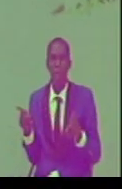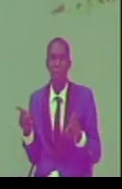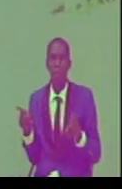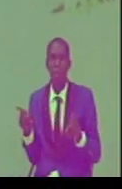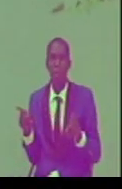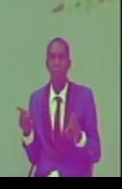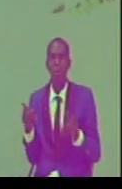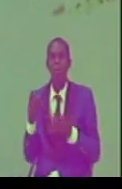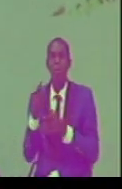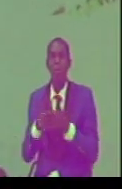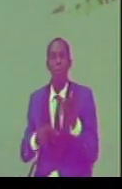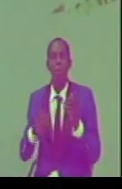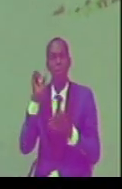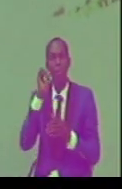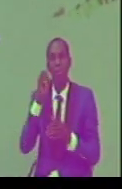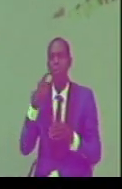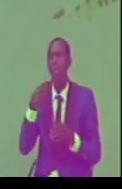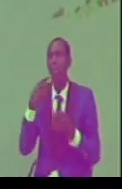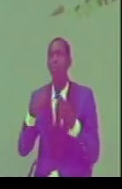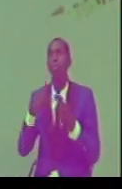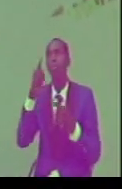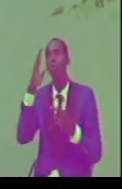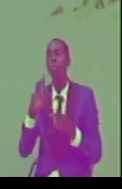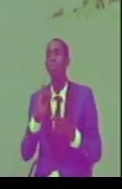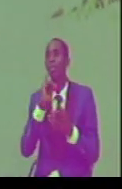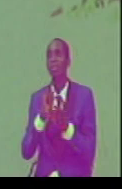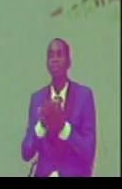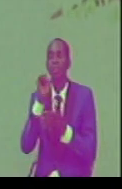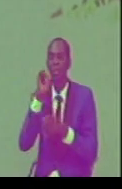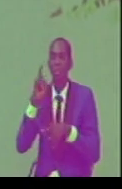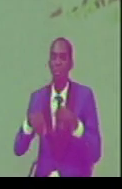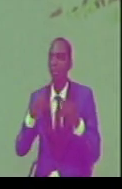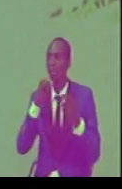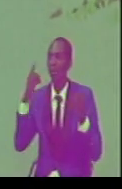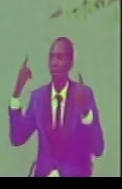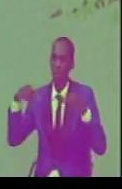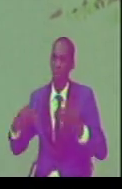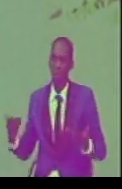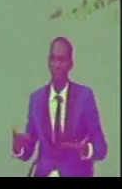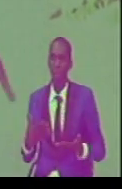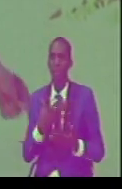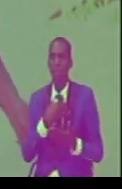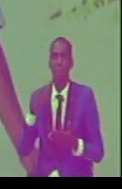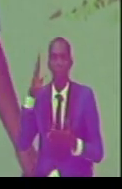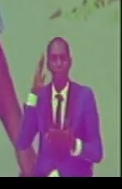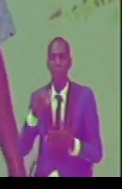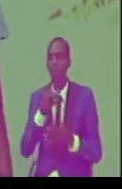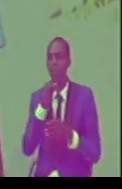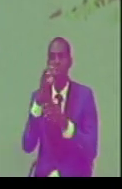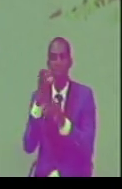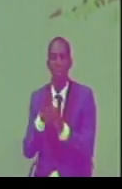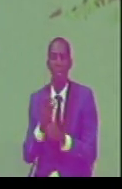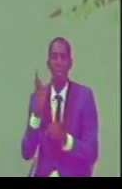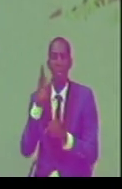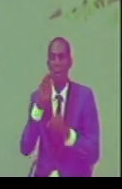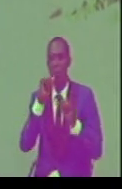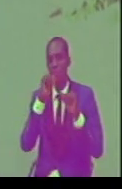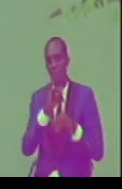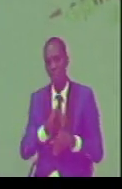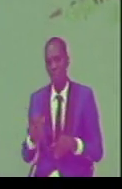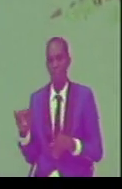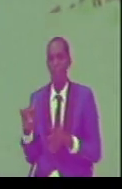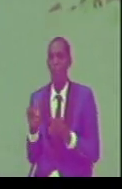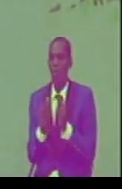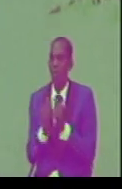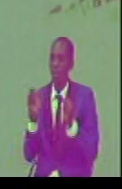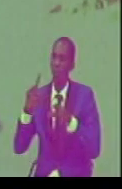any pain anywhere, but this is just what I told God, that I cannot come to showers of blessing and I will not get